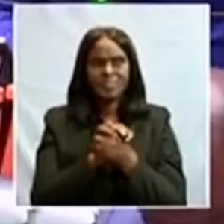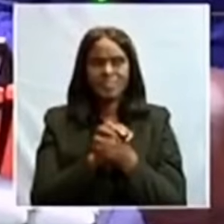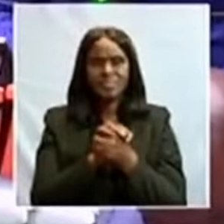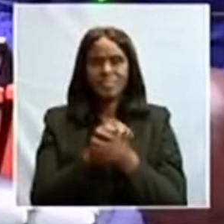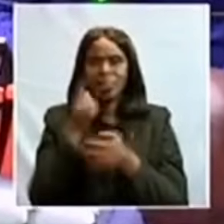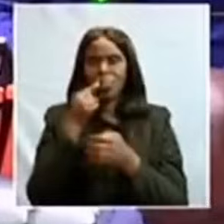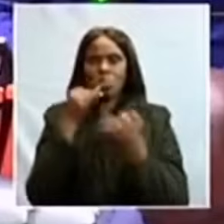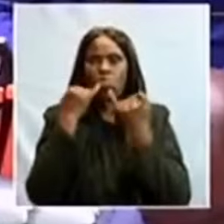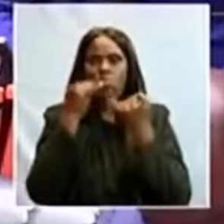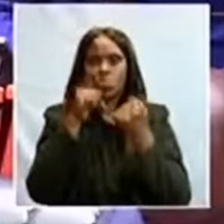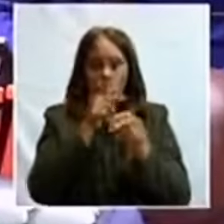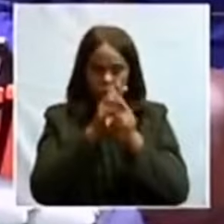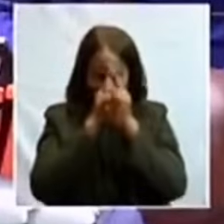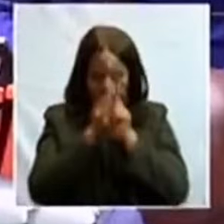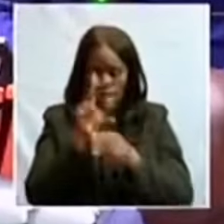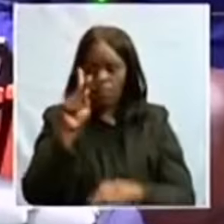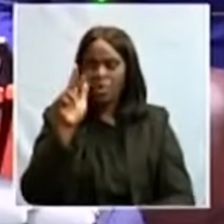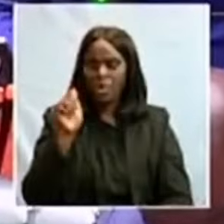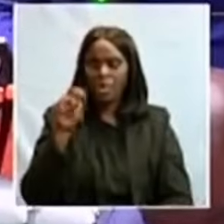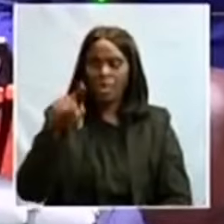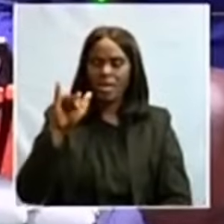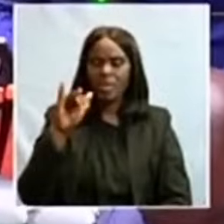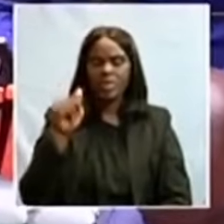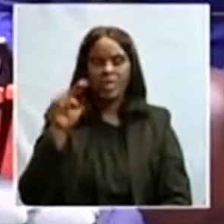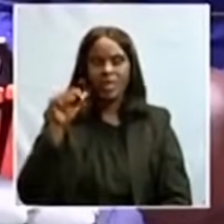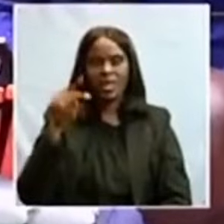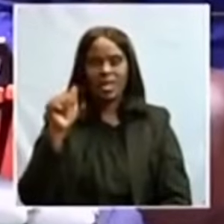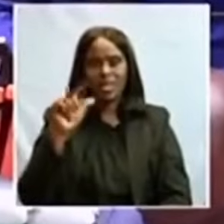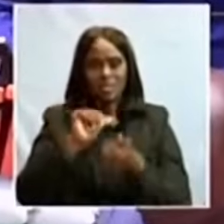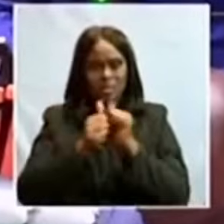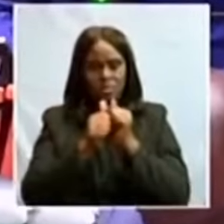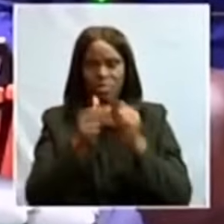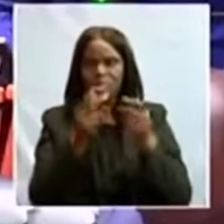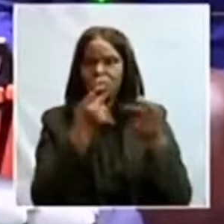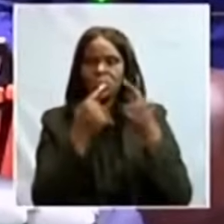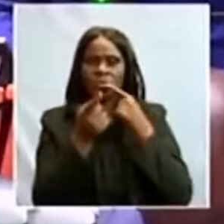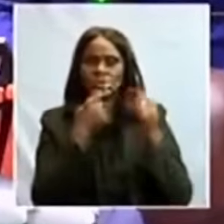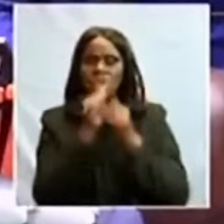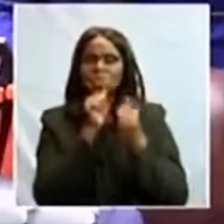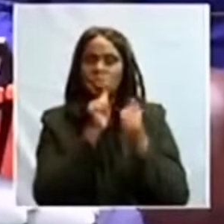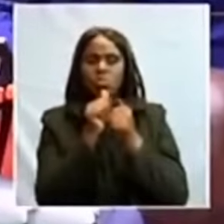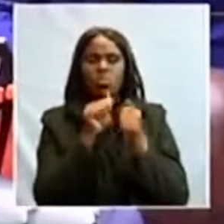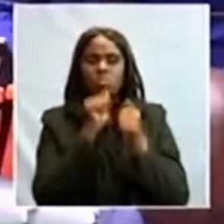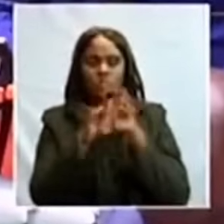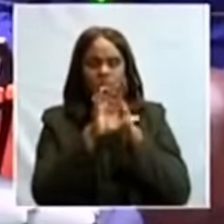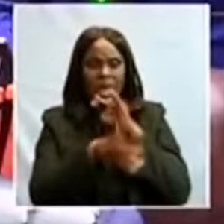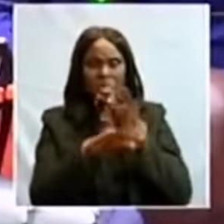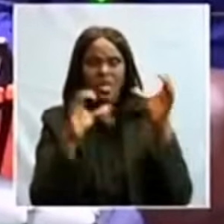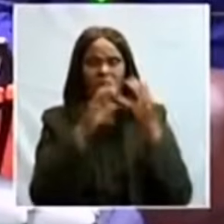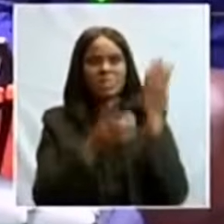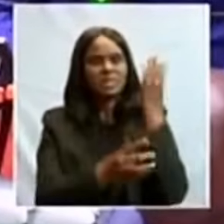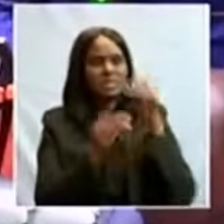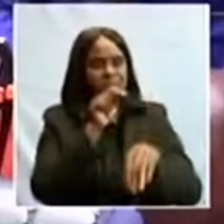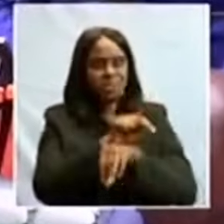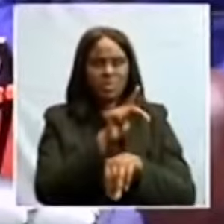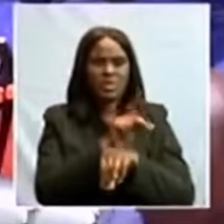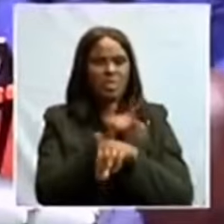who told Honorable Kapianga that the sports facility we are talking about is not under community